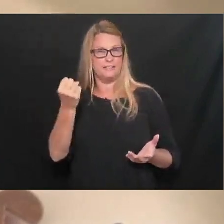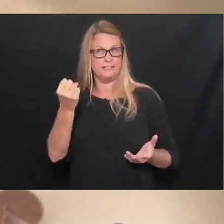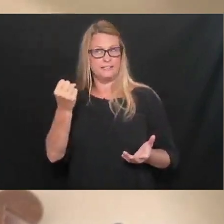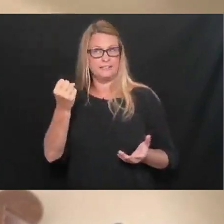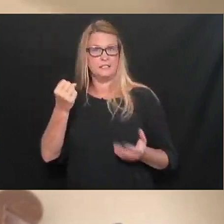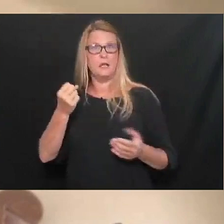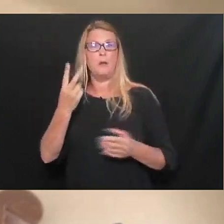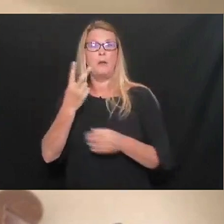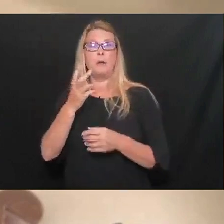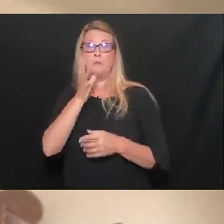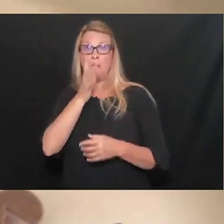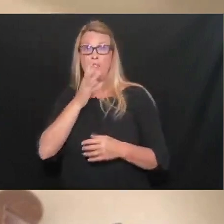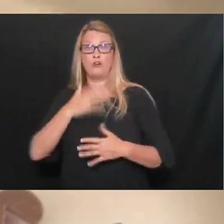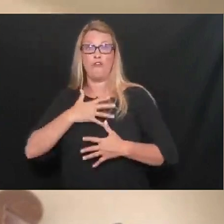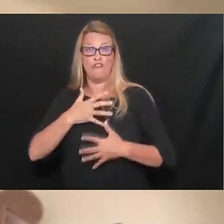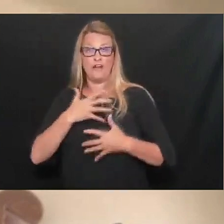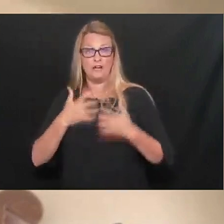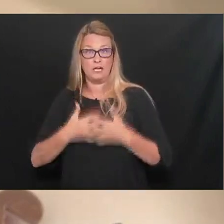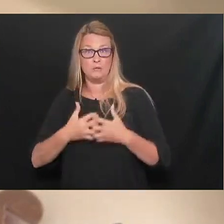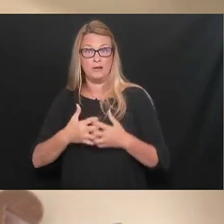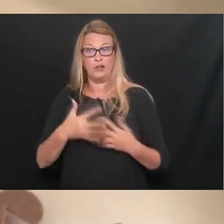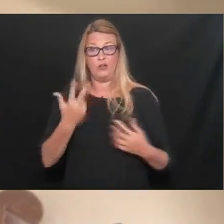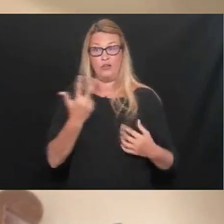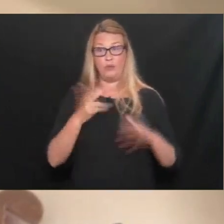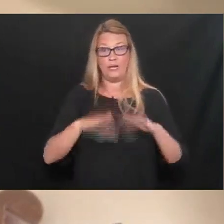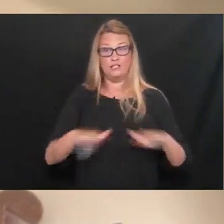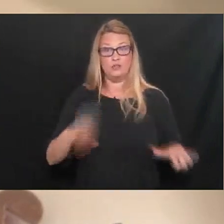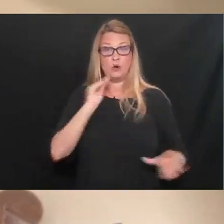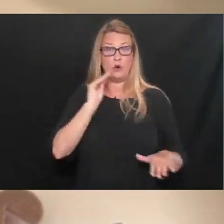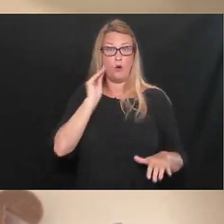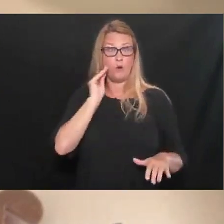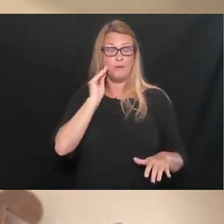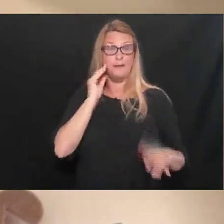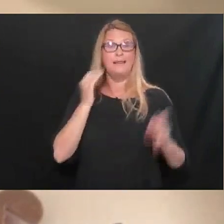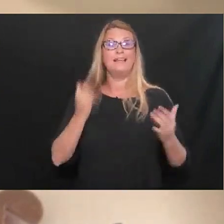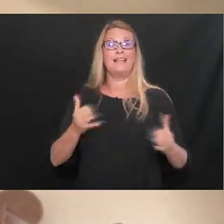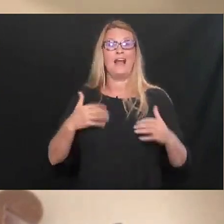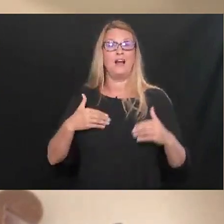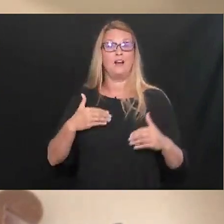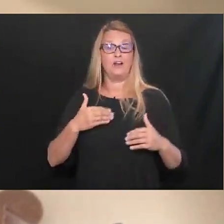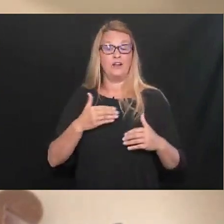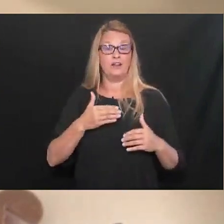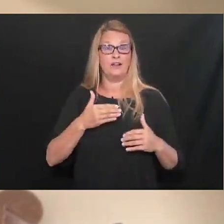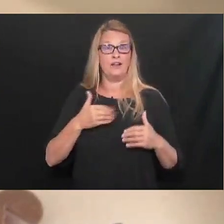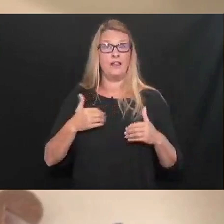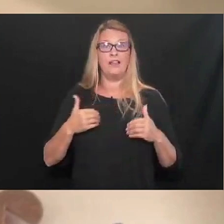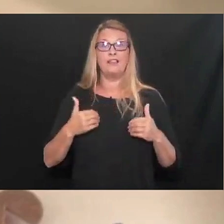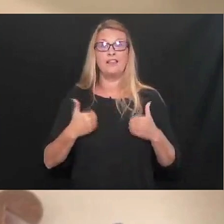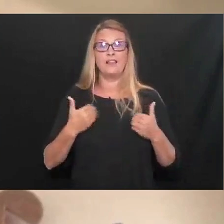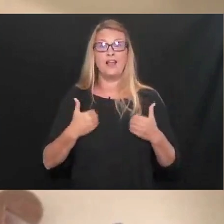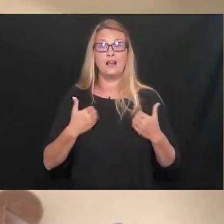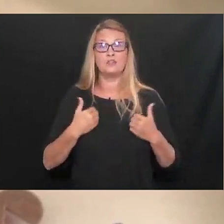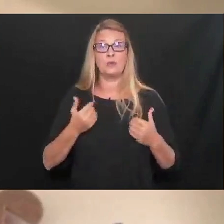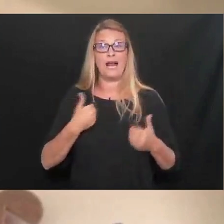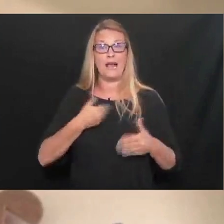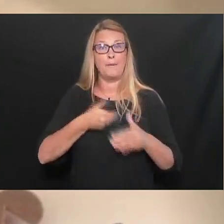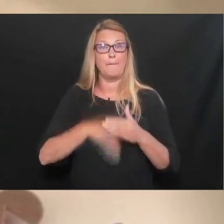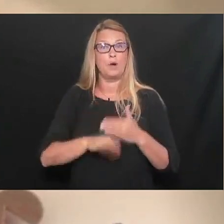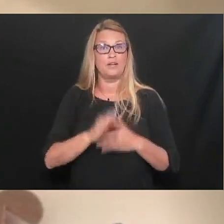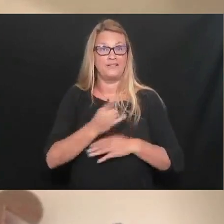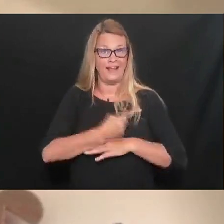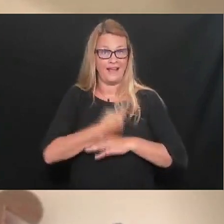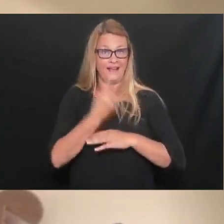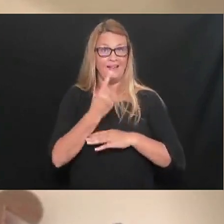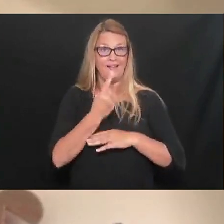on a ventilator, 3 children at home, and the youngest child had a birthday over the weekend. And in our 30